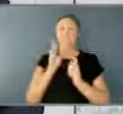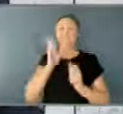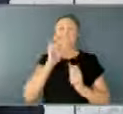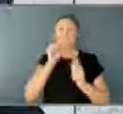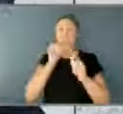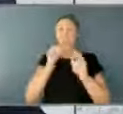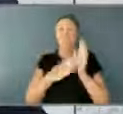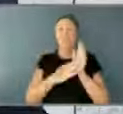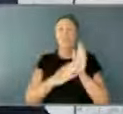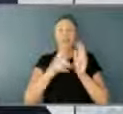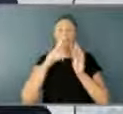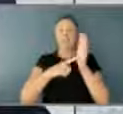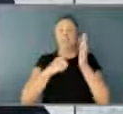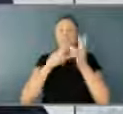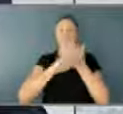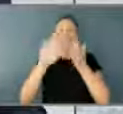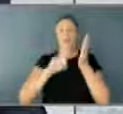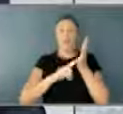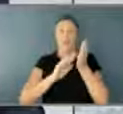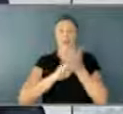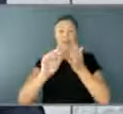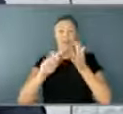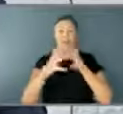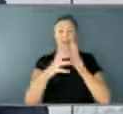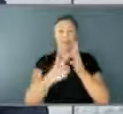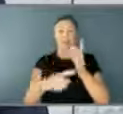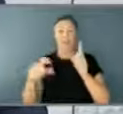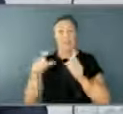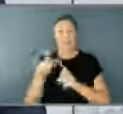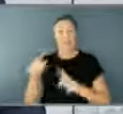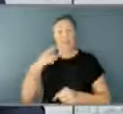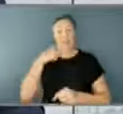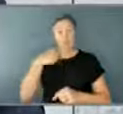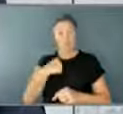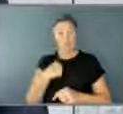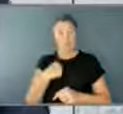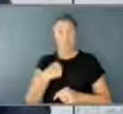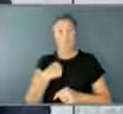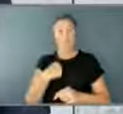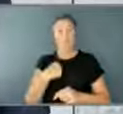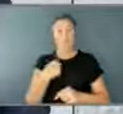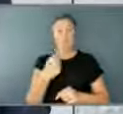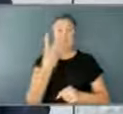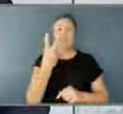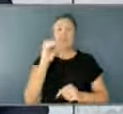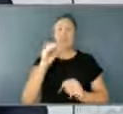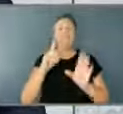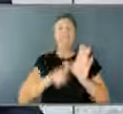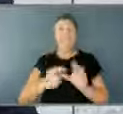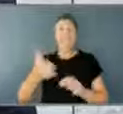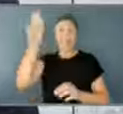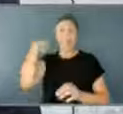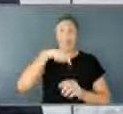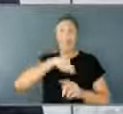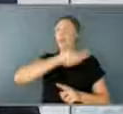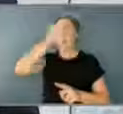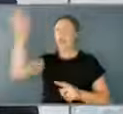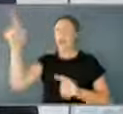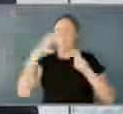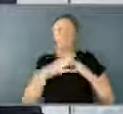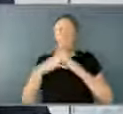he was in the United States to address the Congress on the 50th anniversary of ANZUS, and of course while he was there it was September 11,